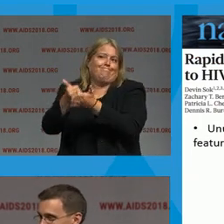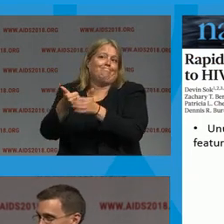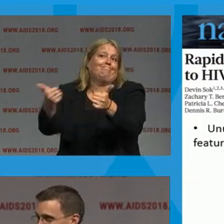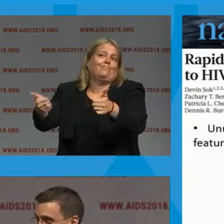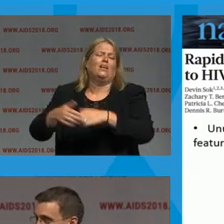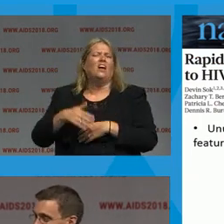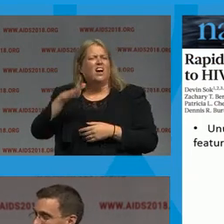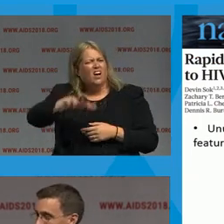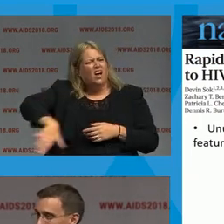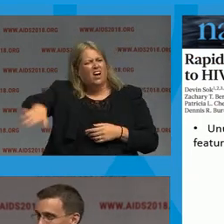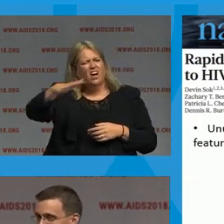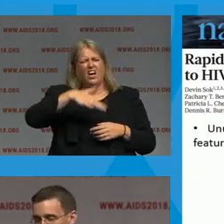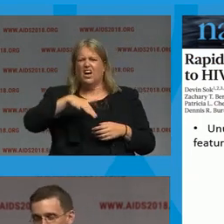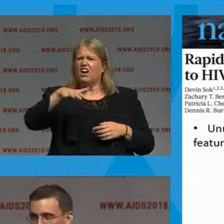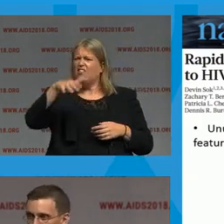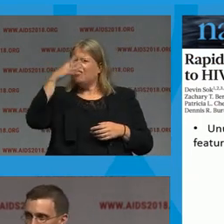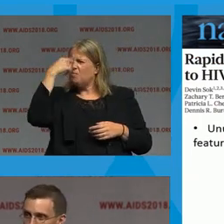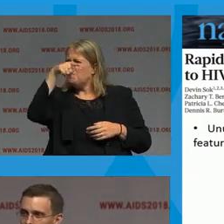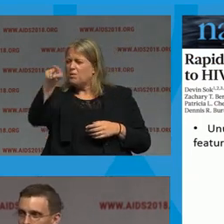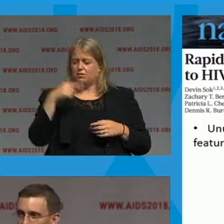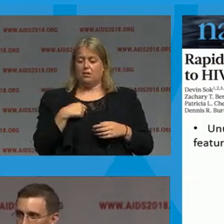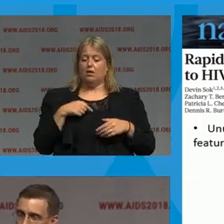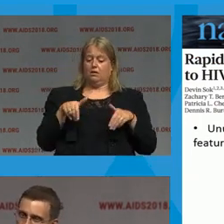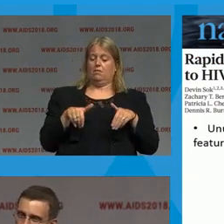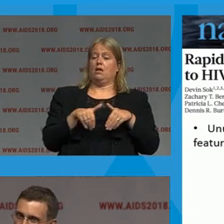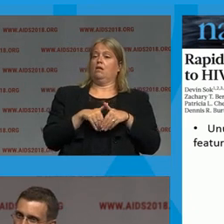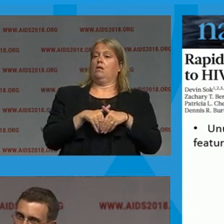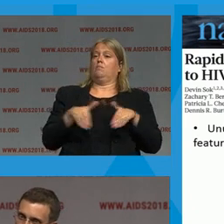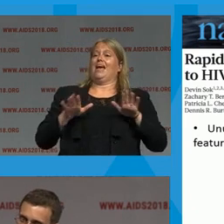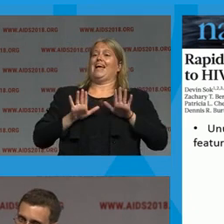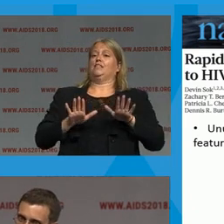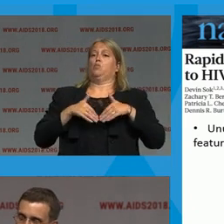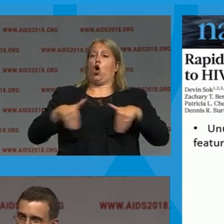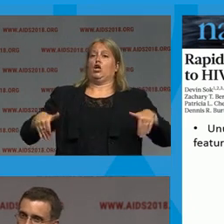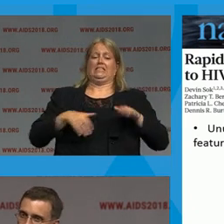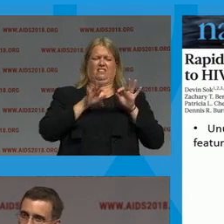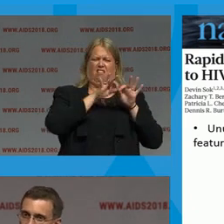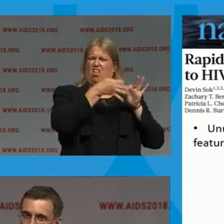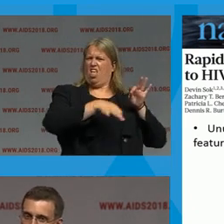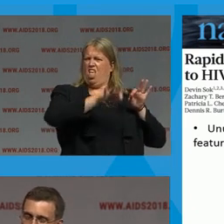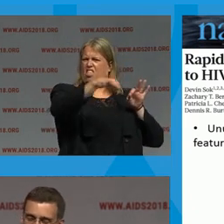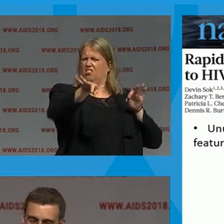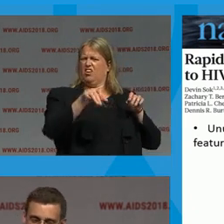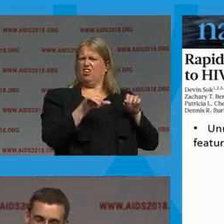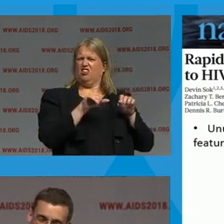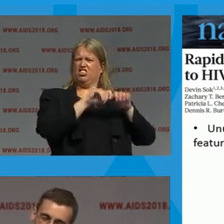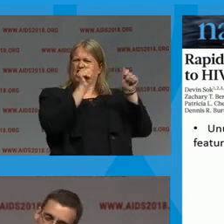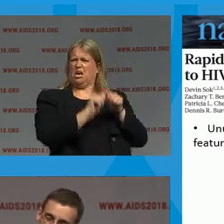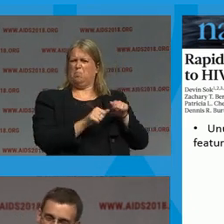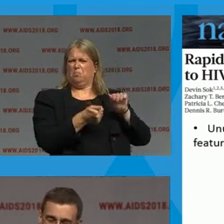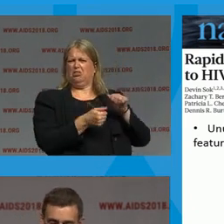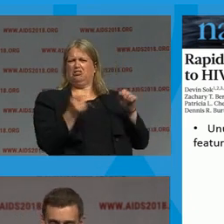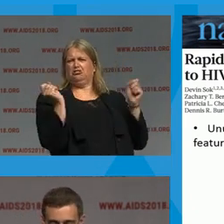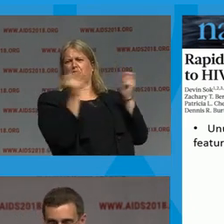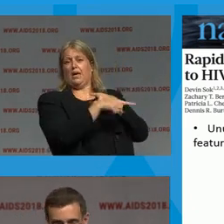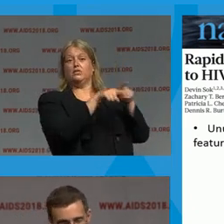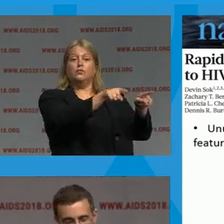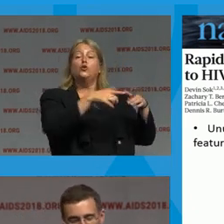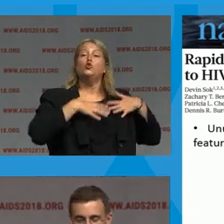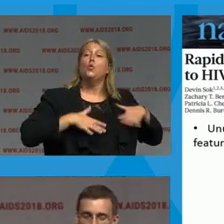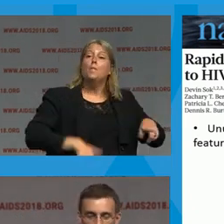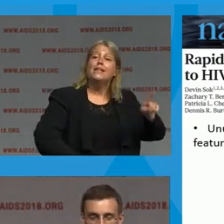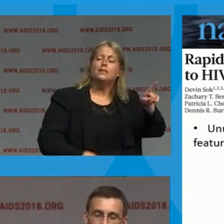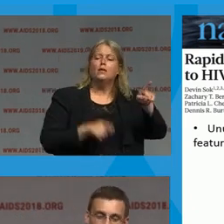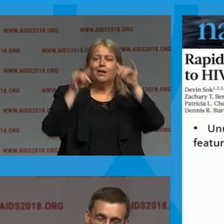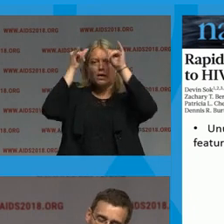that the broadly neutralizing antibodies have a weird shape. That shape is weird for humans, but it's not that weird for cows. It's kind of a normal shape